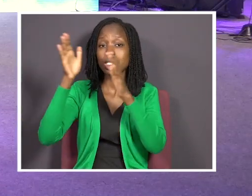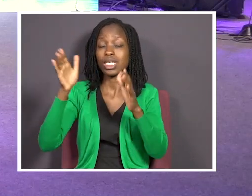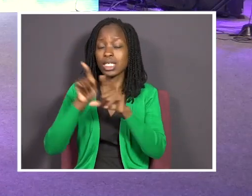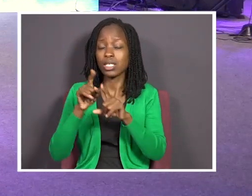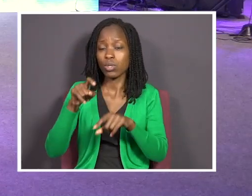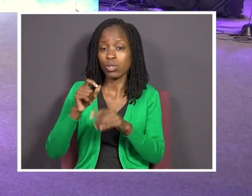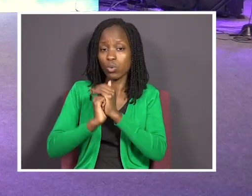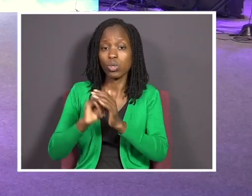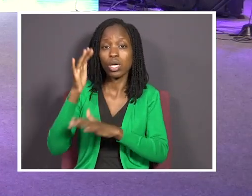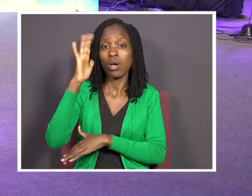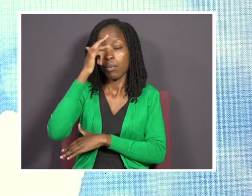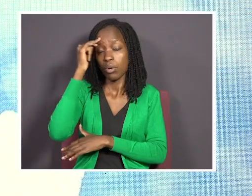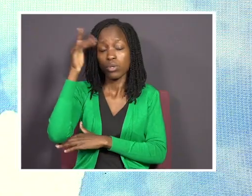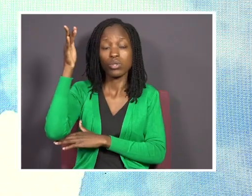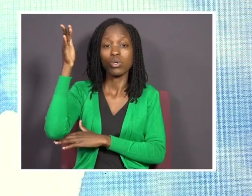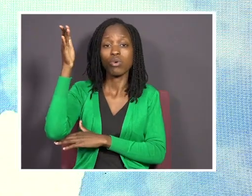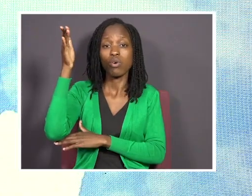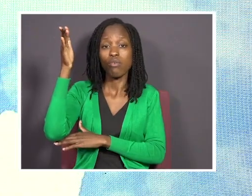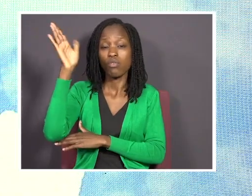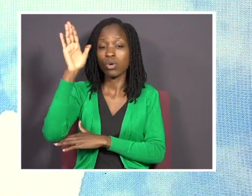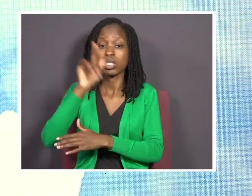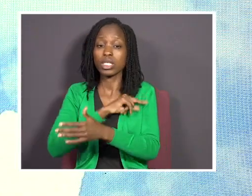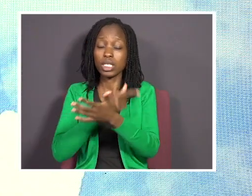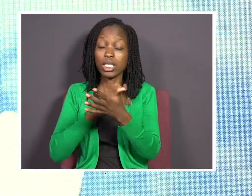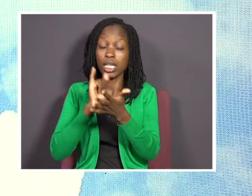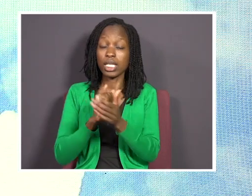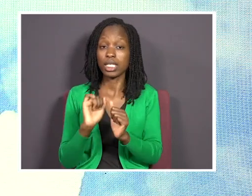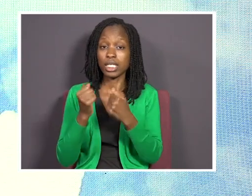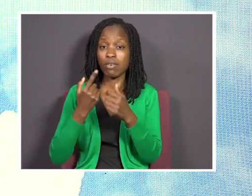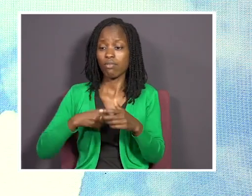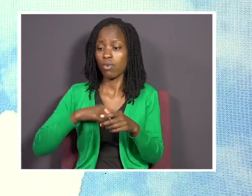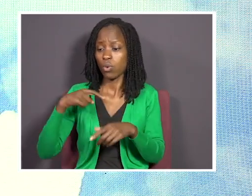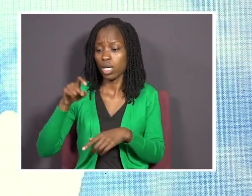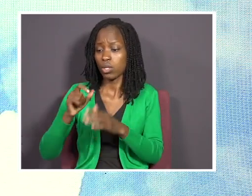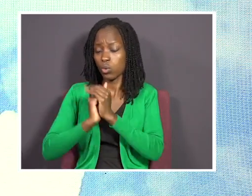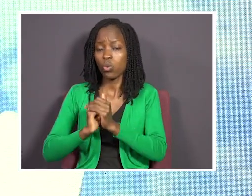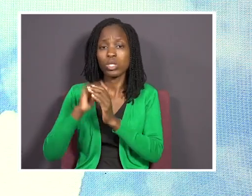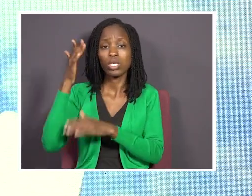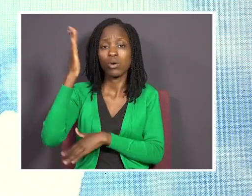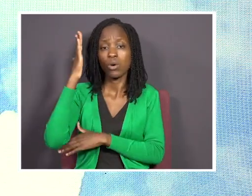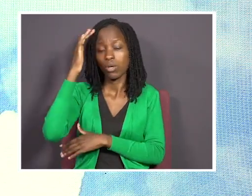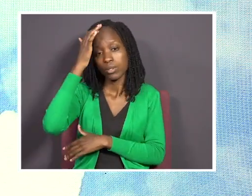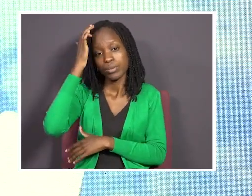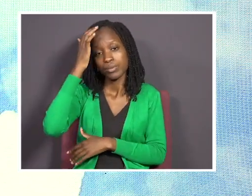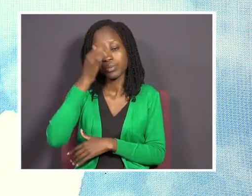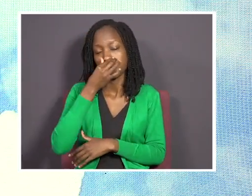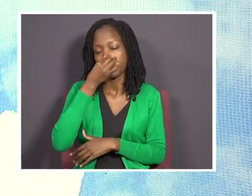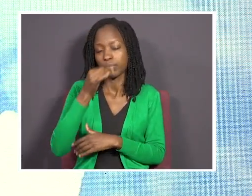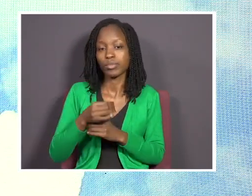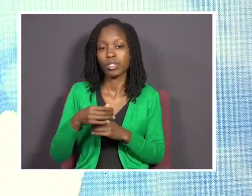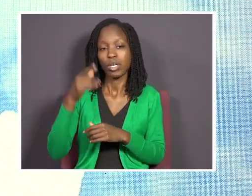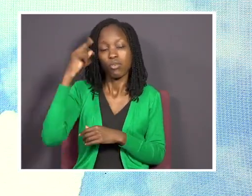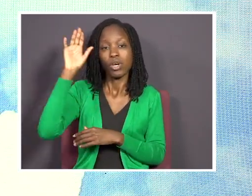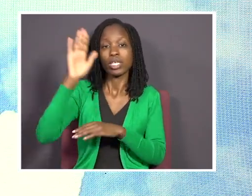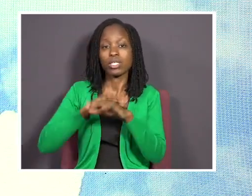should worship God for his grace that saved us. We should worship God for his